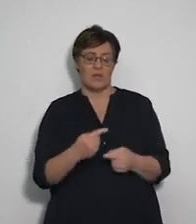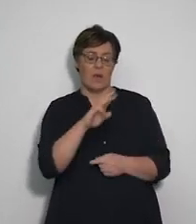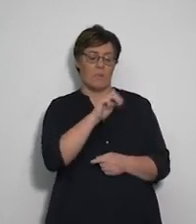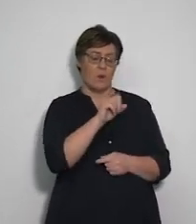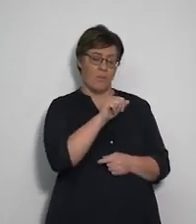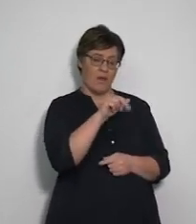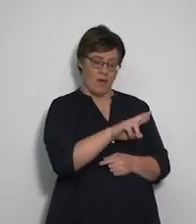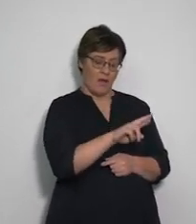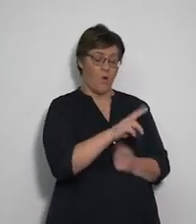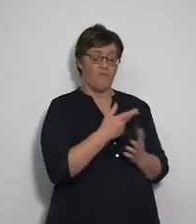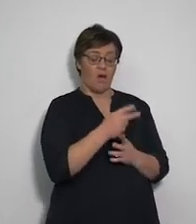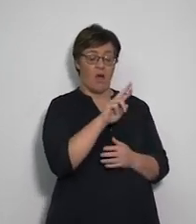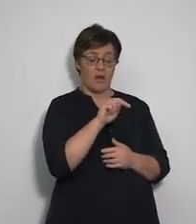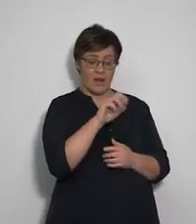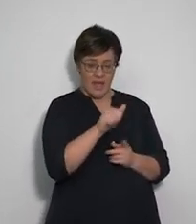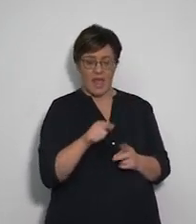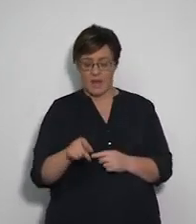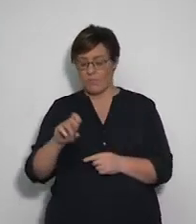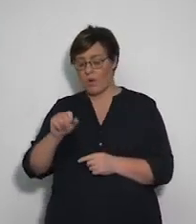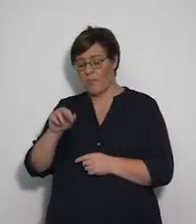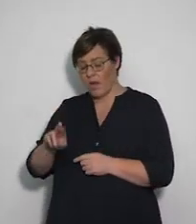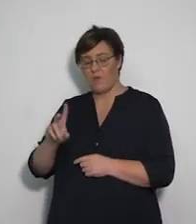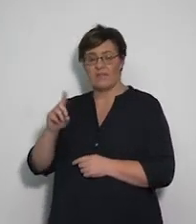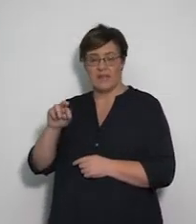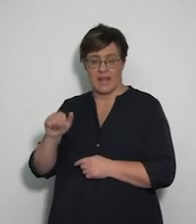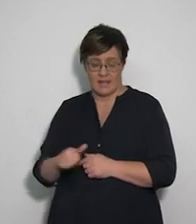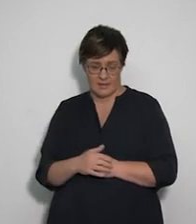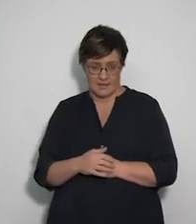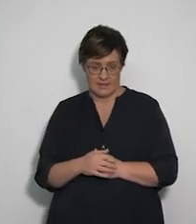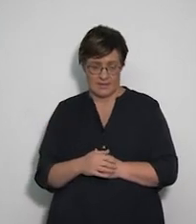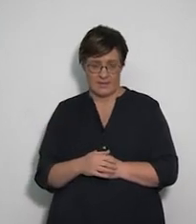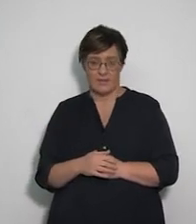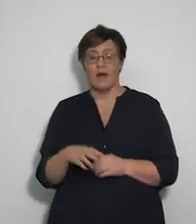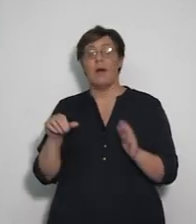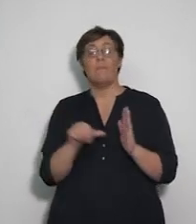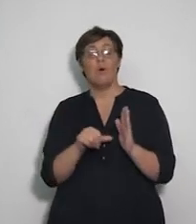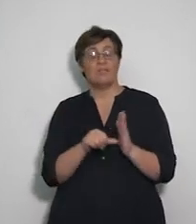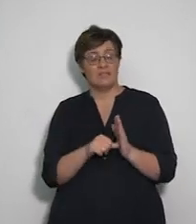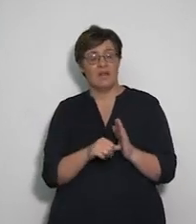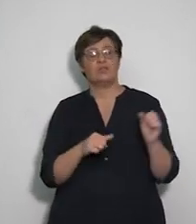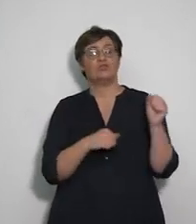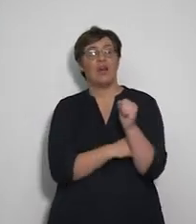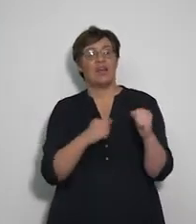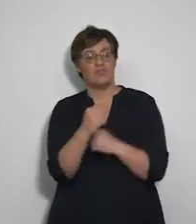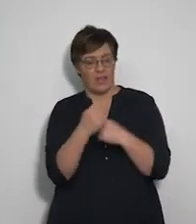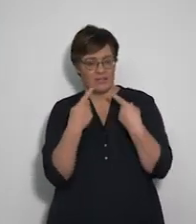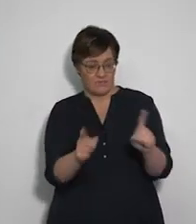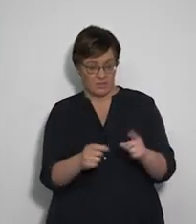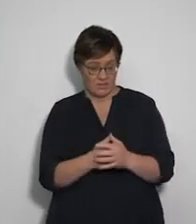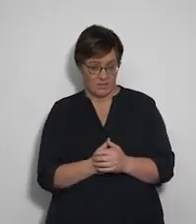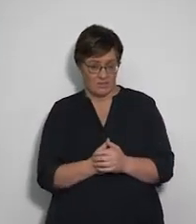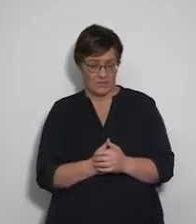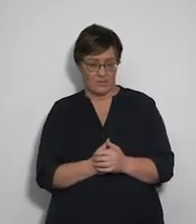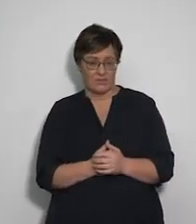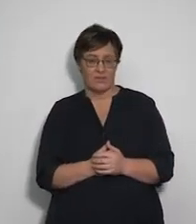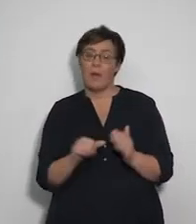a monomer of RNA and a monomer of DNA. Guys, the key words are structural differences. So